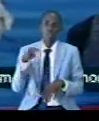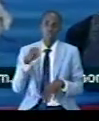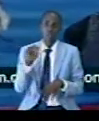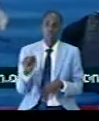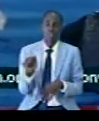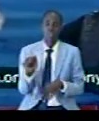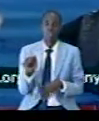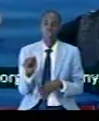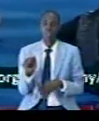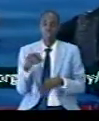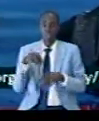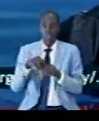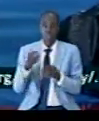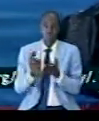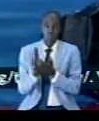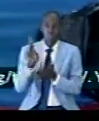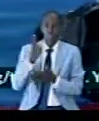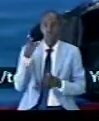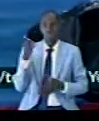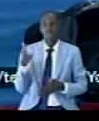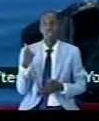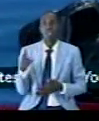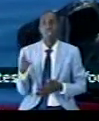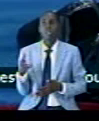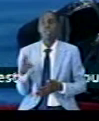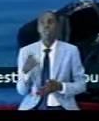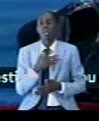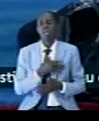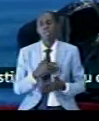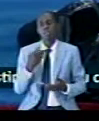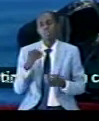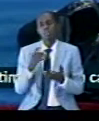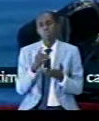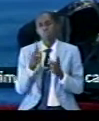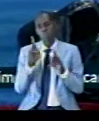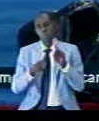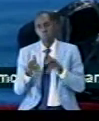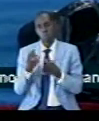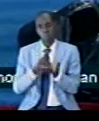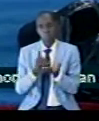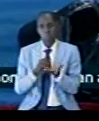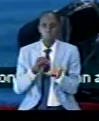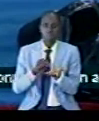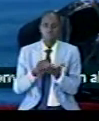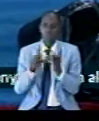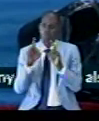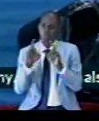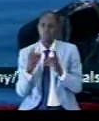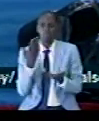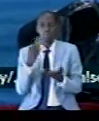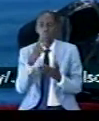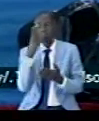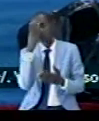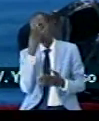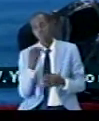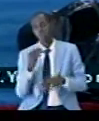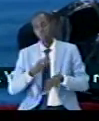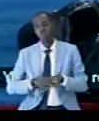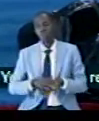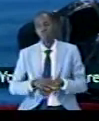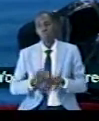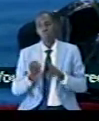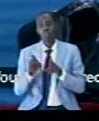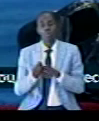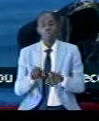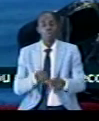told me that maybe possibly I slept on the urns, so I went back to my hostel. So during the ASIRI